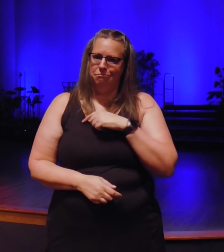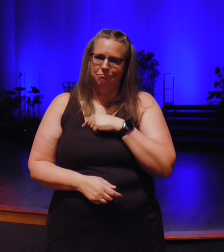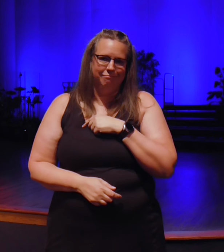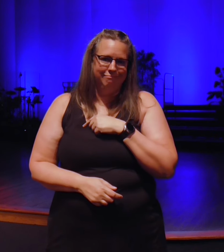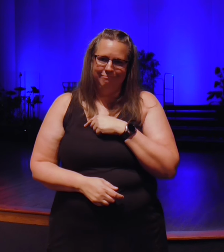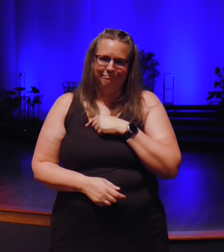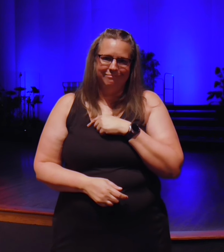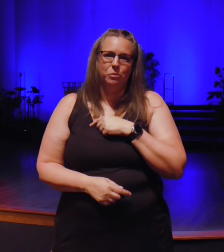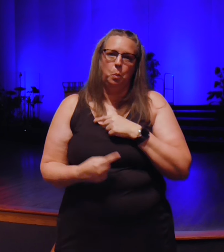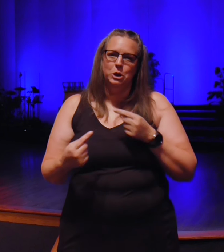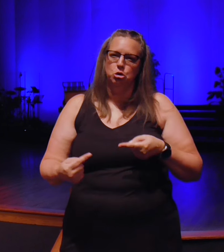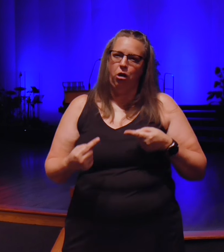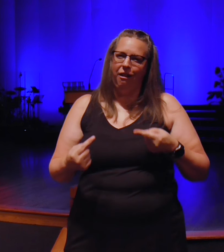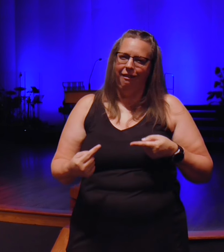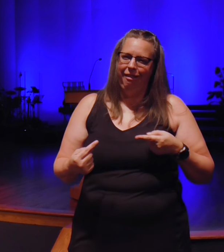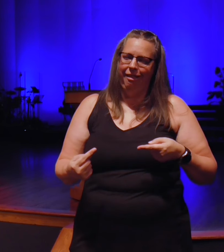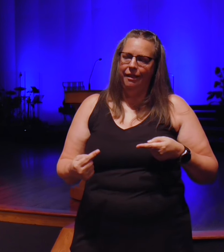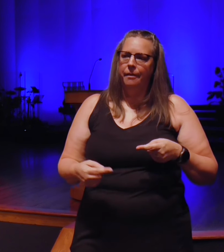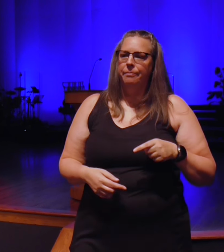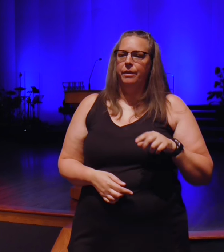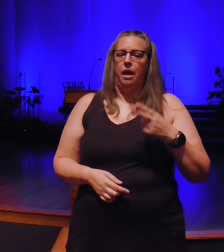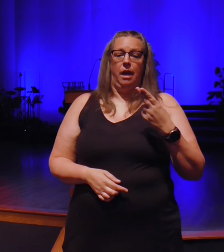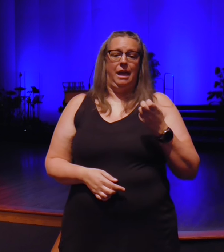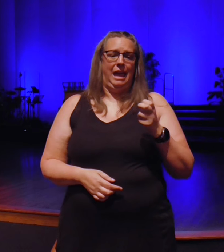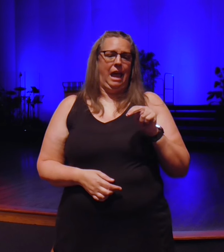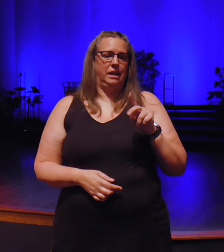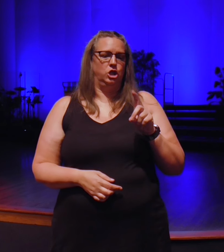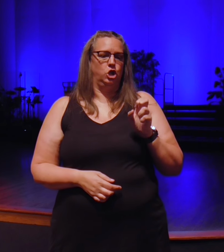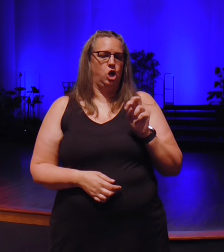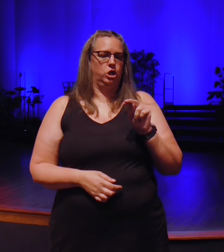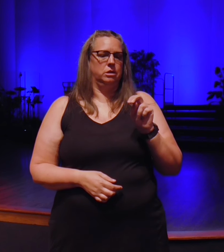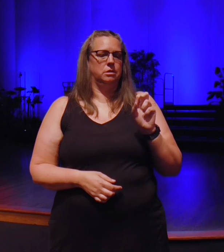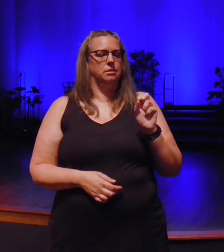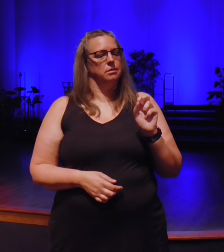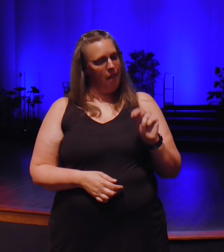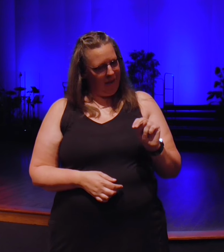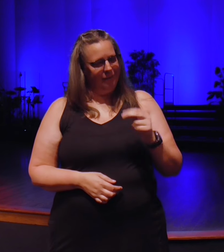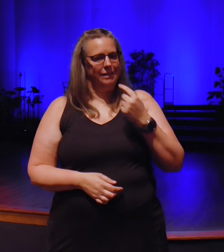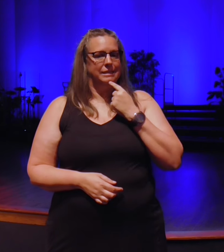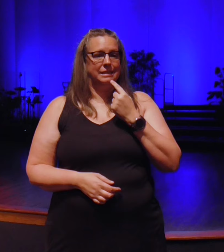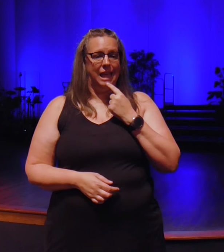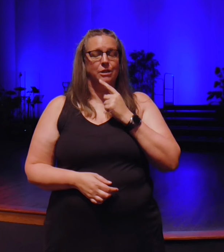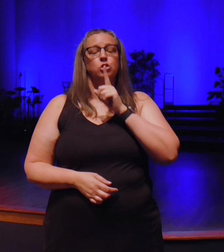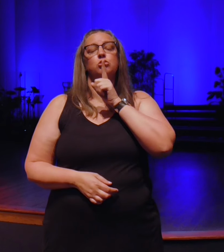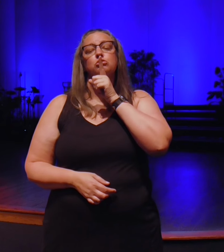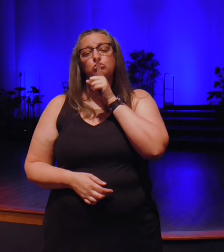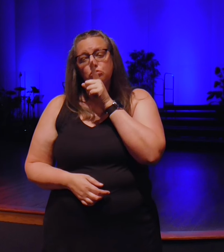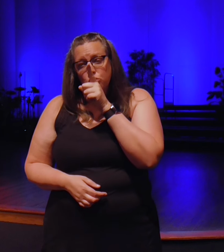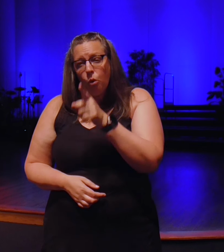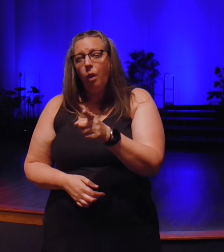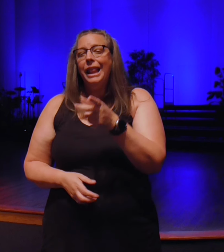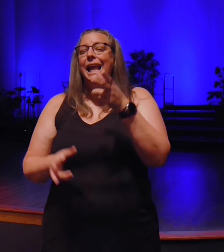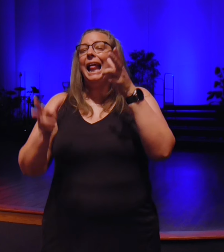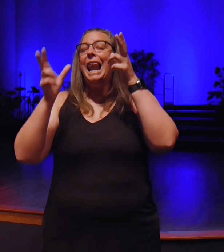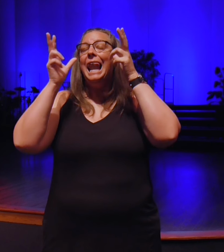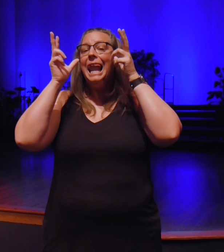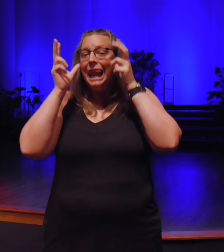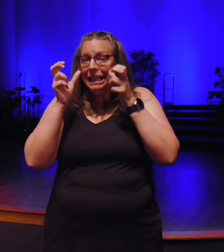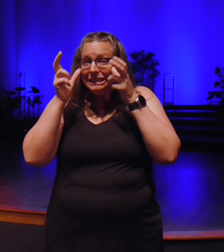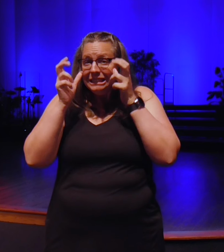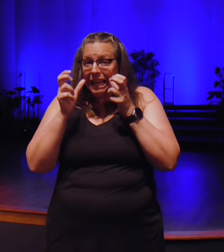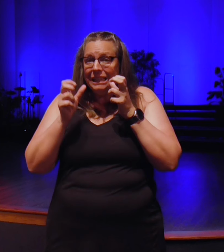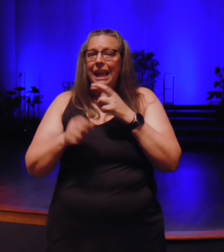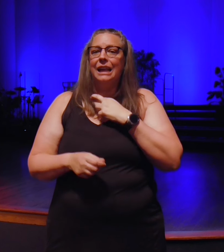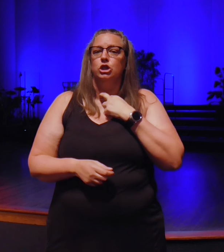with that. Sakesh Henderson said, to truly listen is to risk being transformed